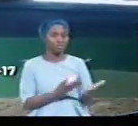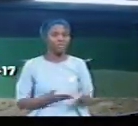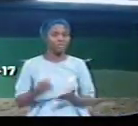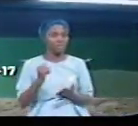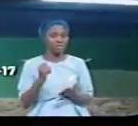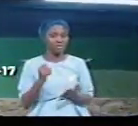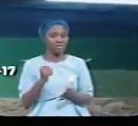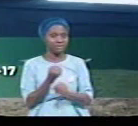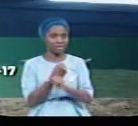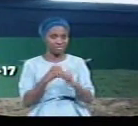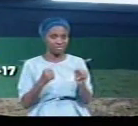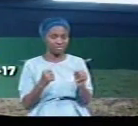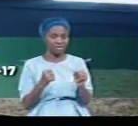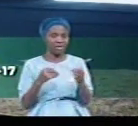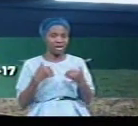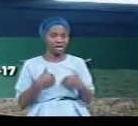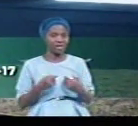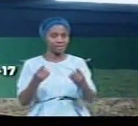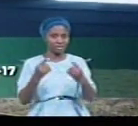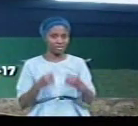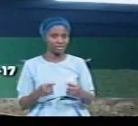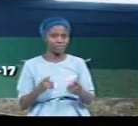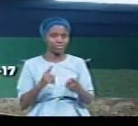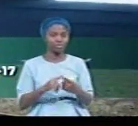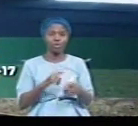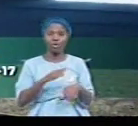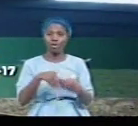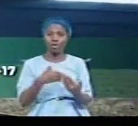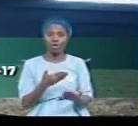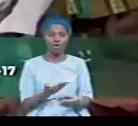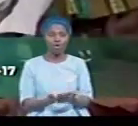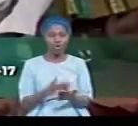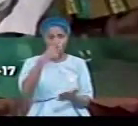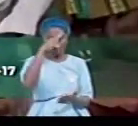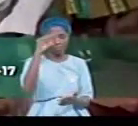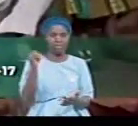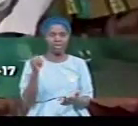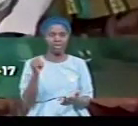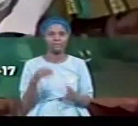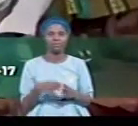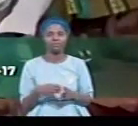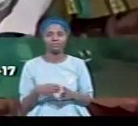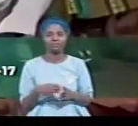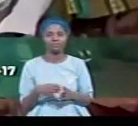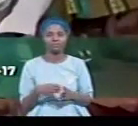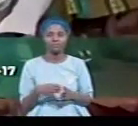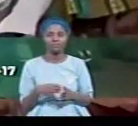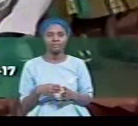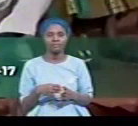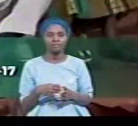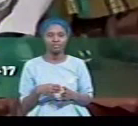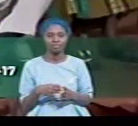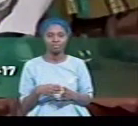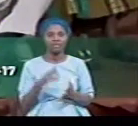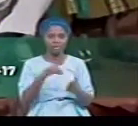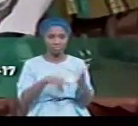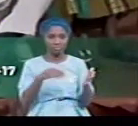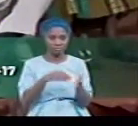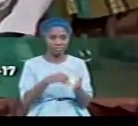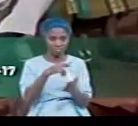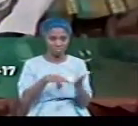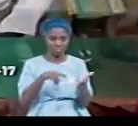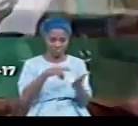salvation has appeared unto how many people? All men. Read that again. For